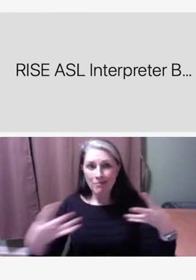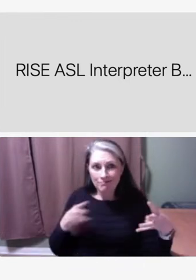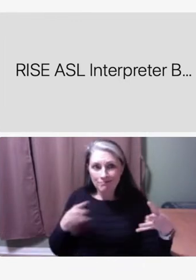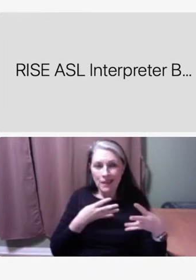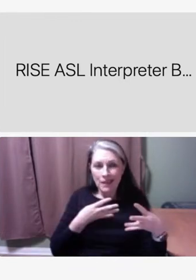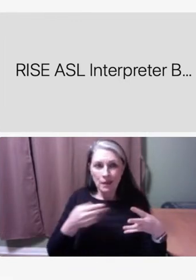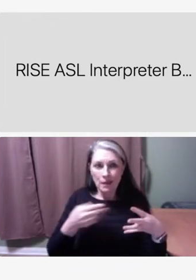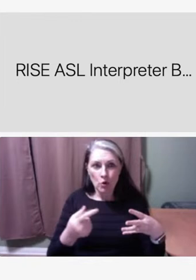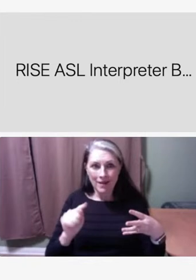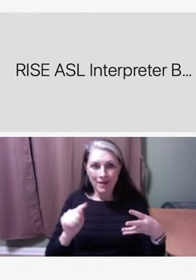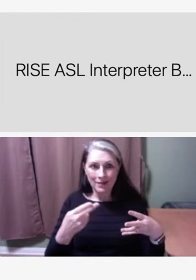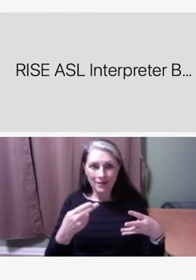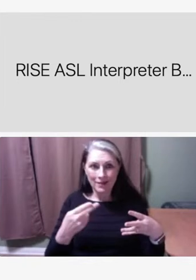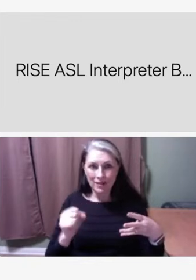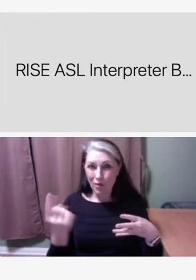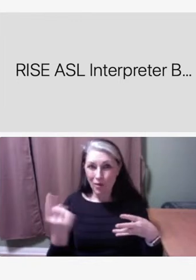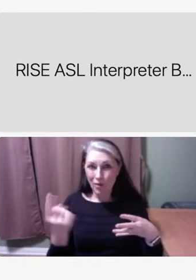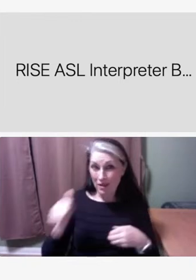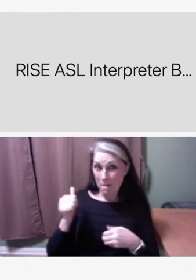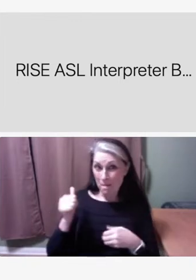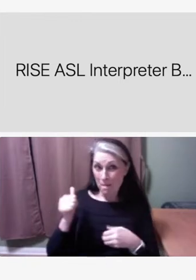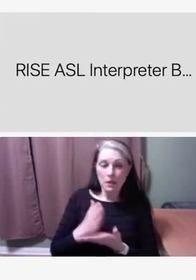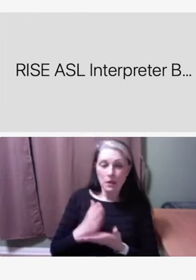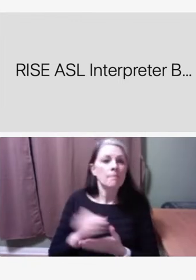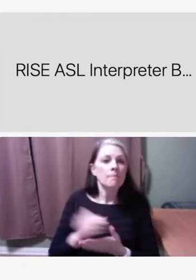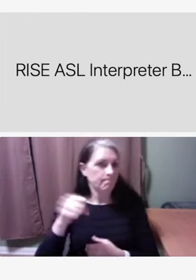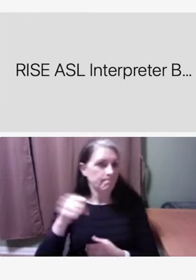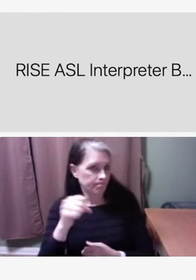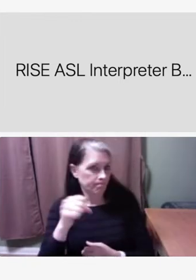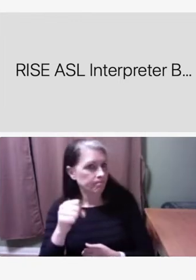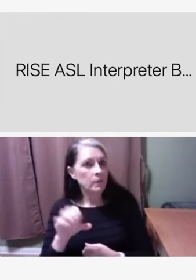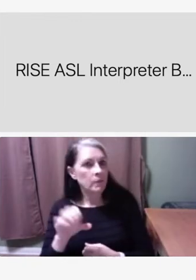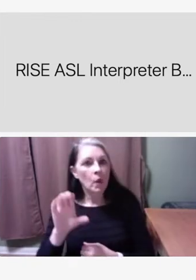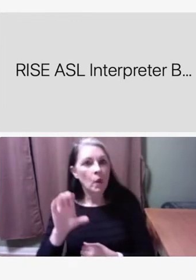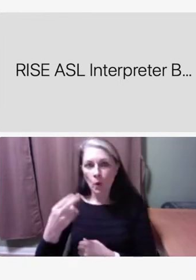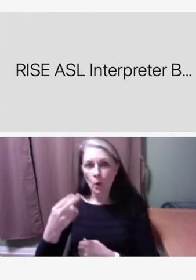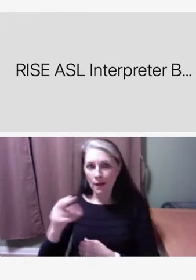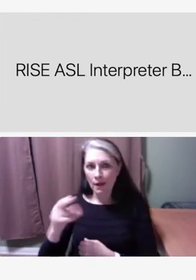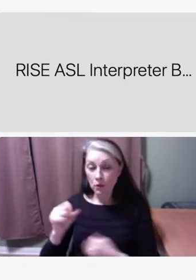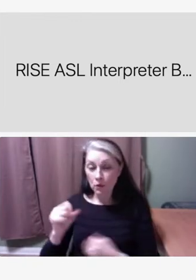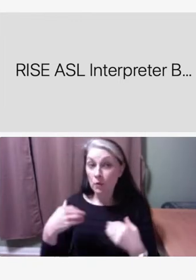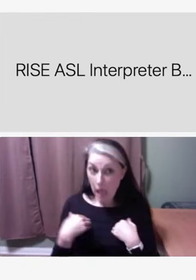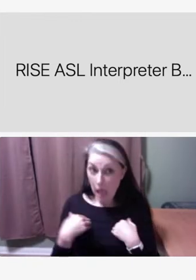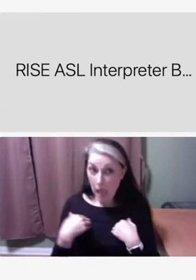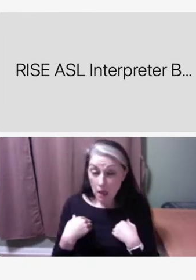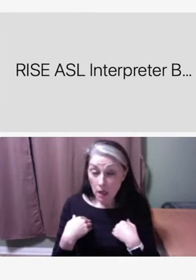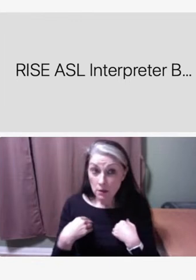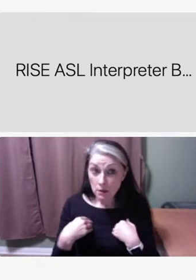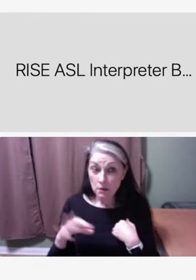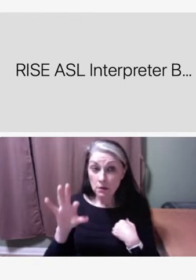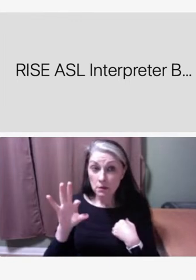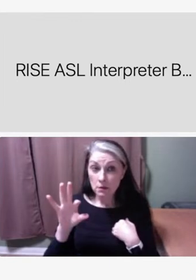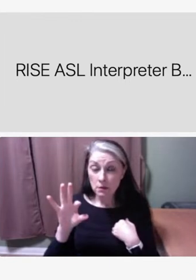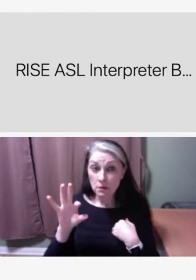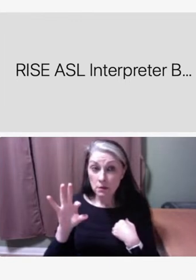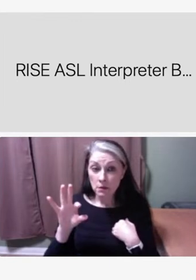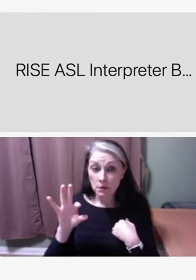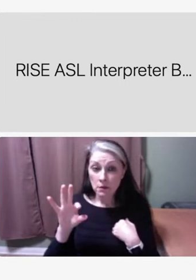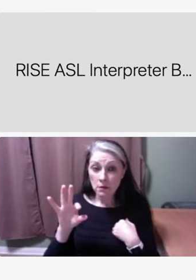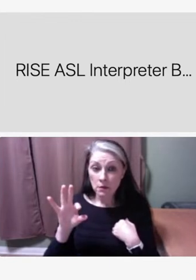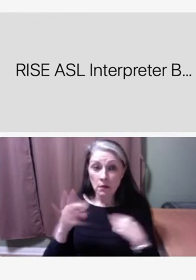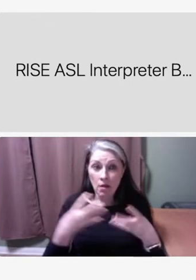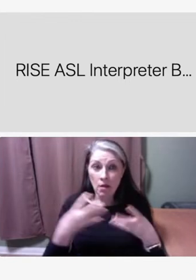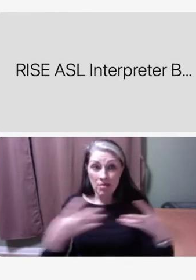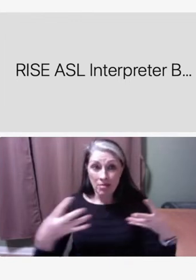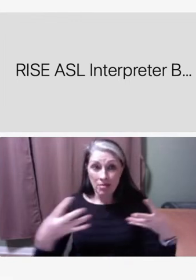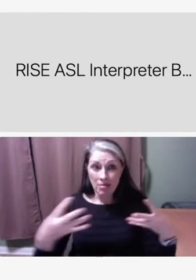Okay. Yeah. So Colton High School does have foul ball netting, and that was part of the original scope project when